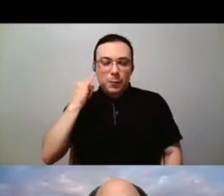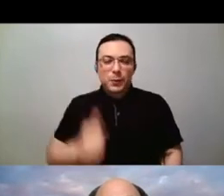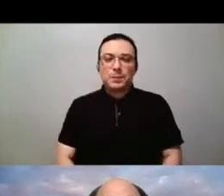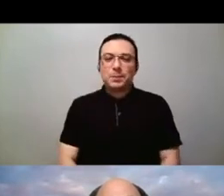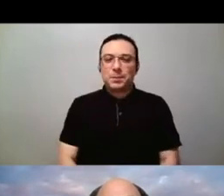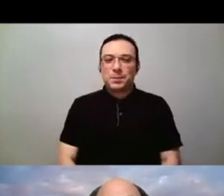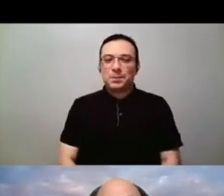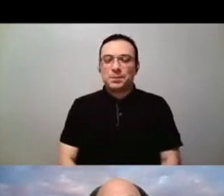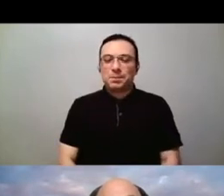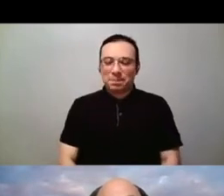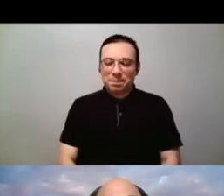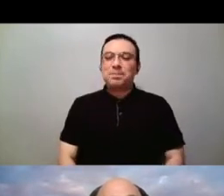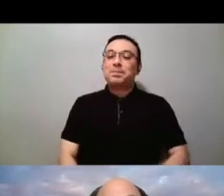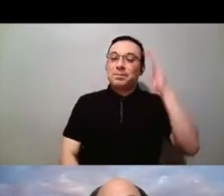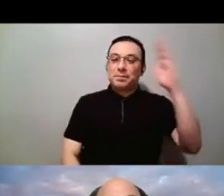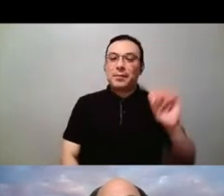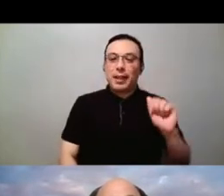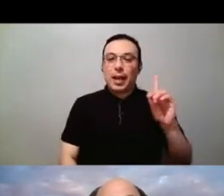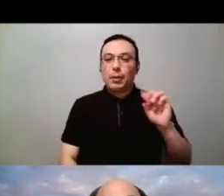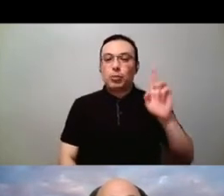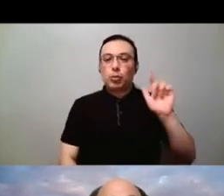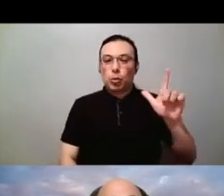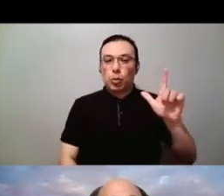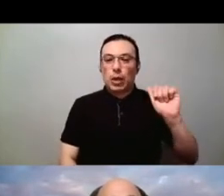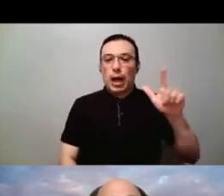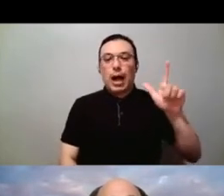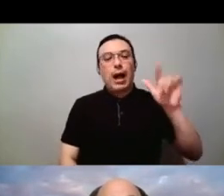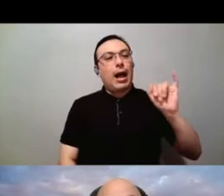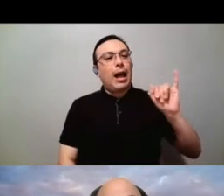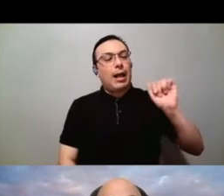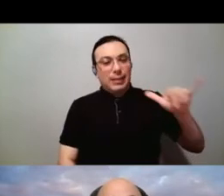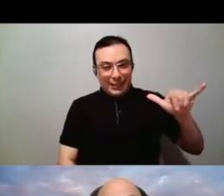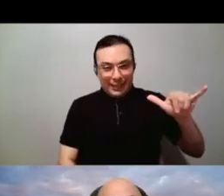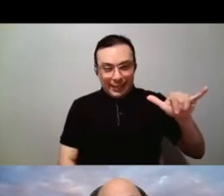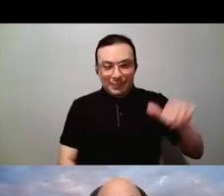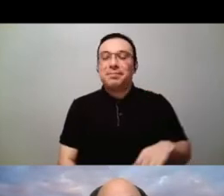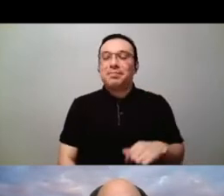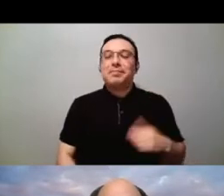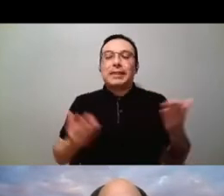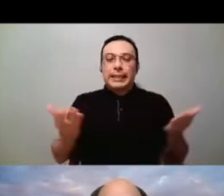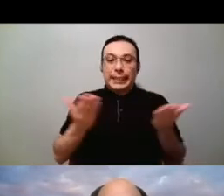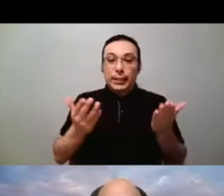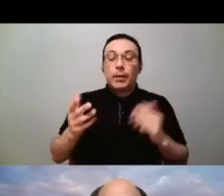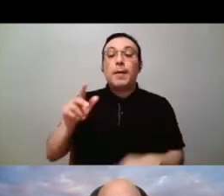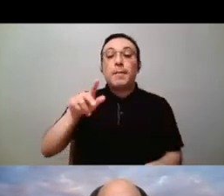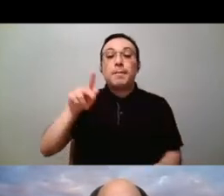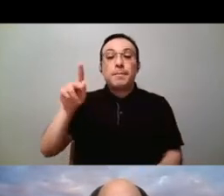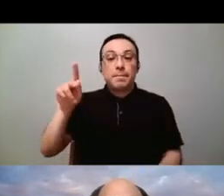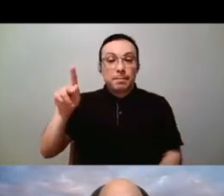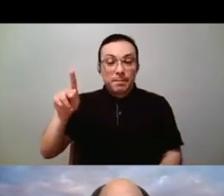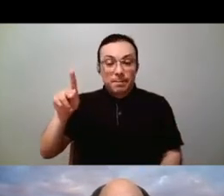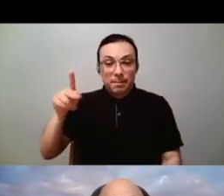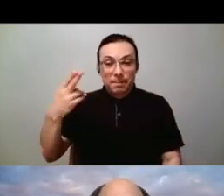Hello, my name is Abdul Ali Muhammad on Lenape land in Philadelphia. And